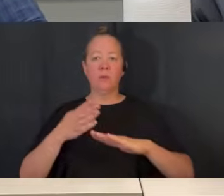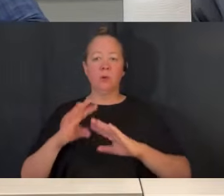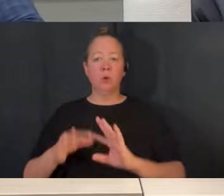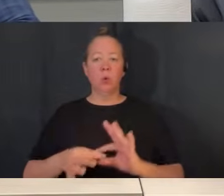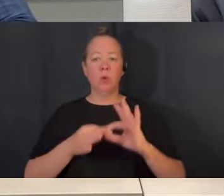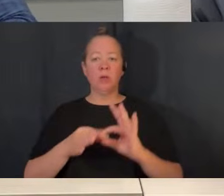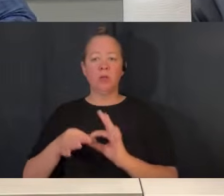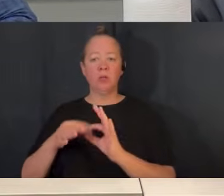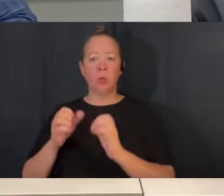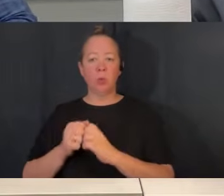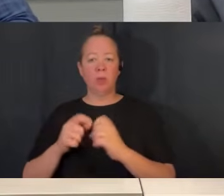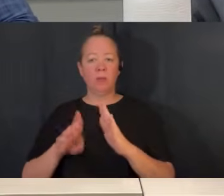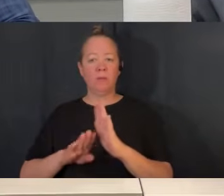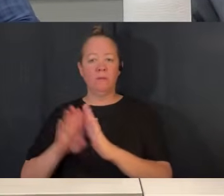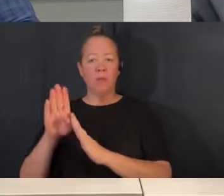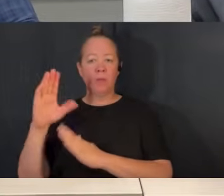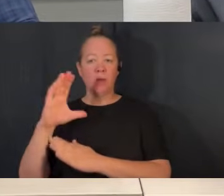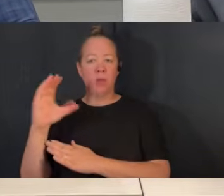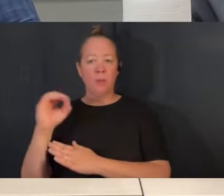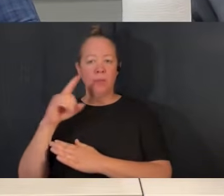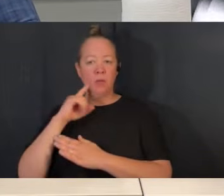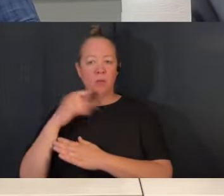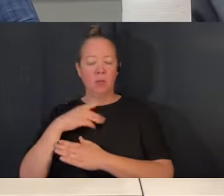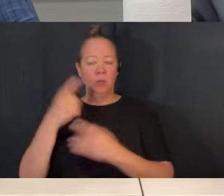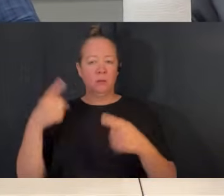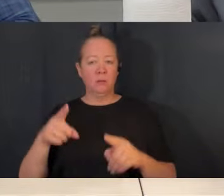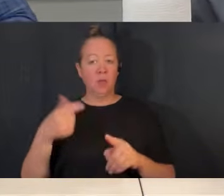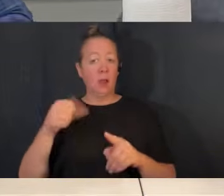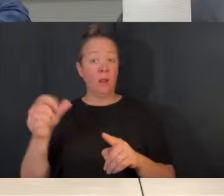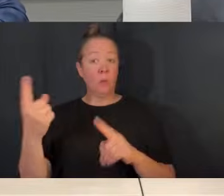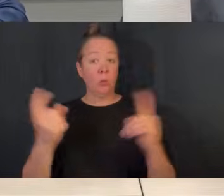occurs. Any questions as it relates to that?